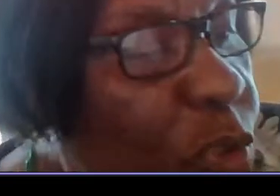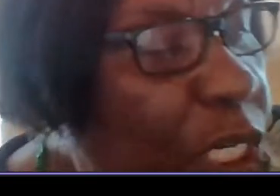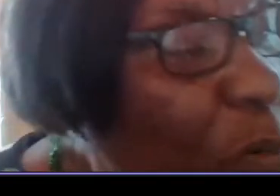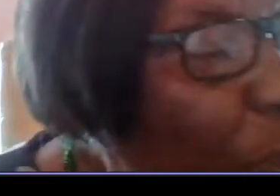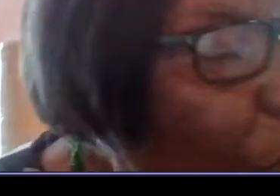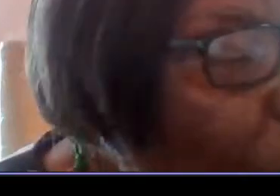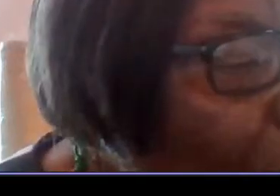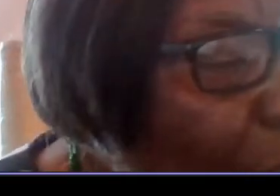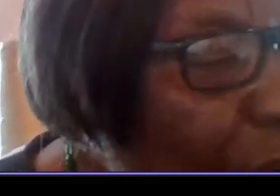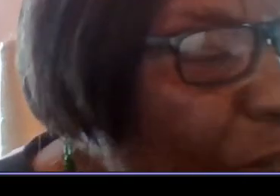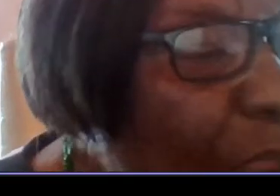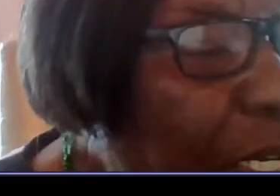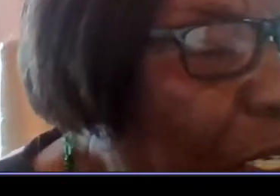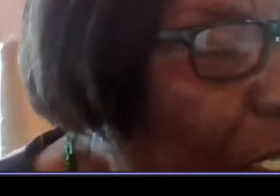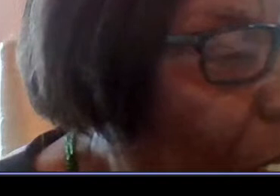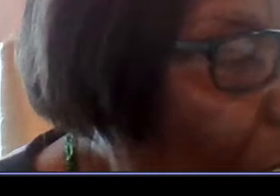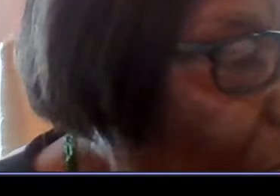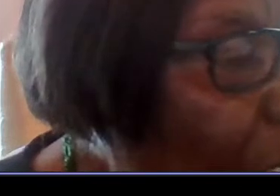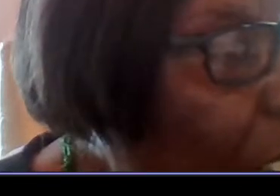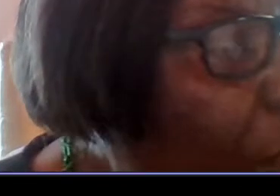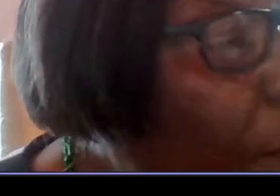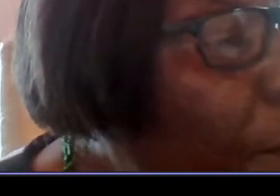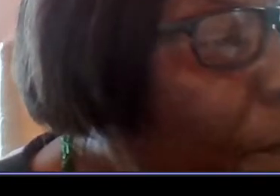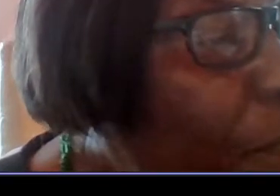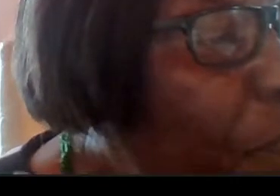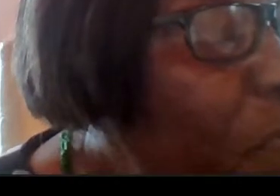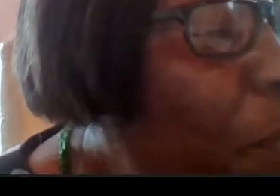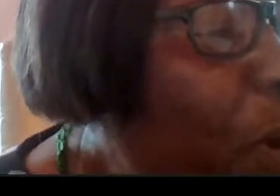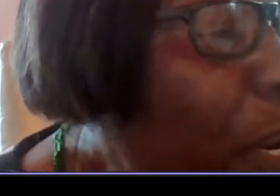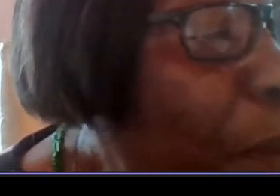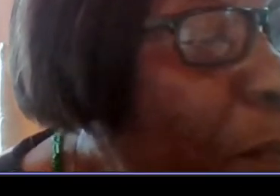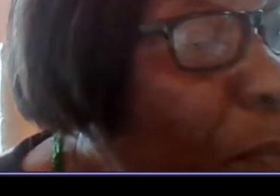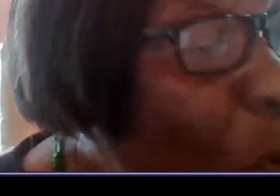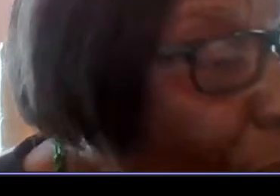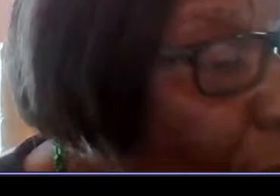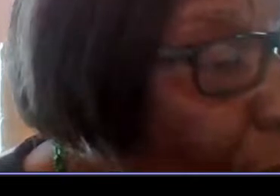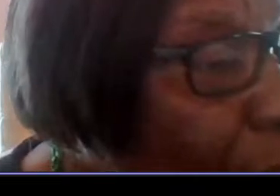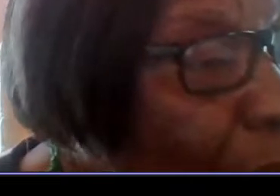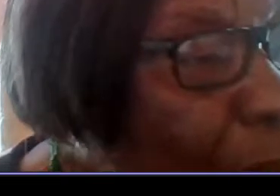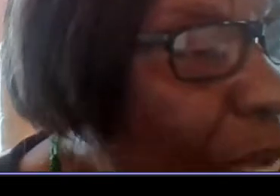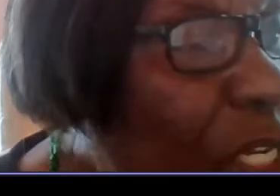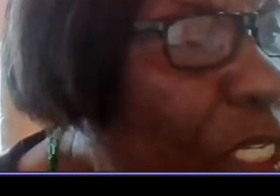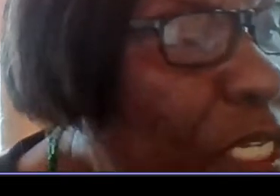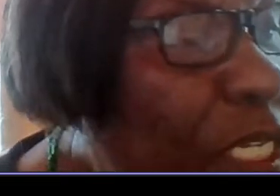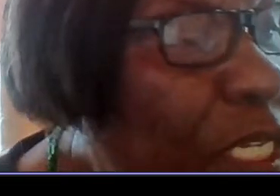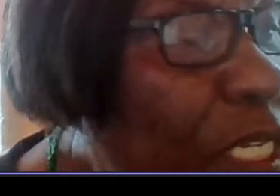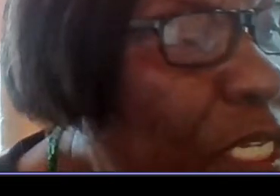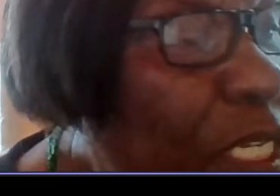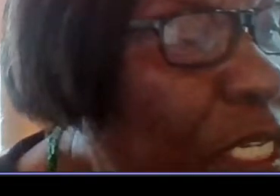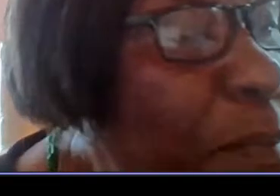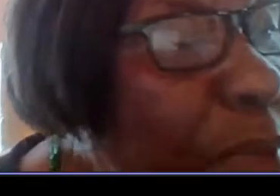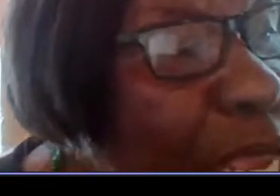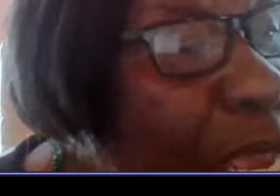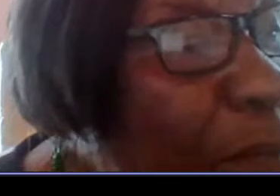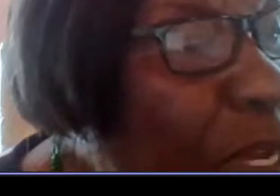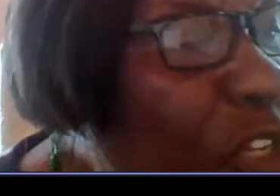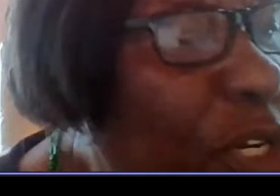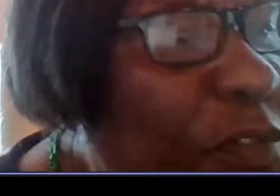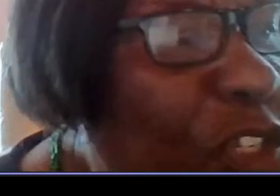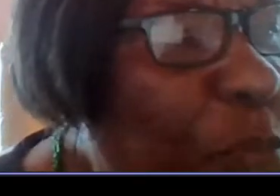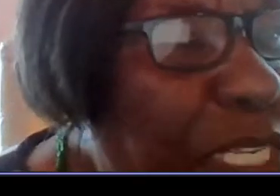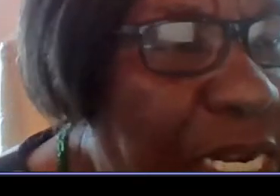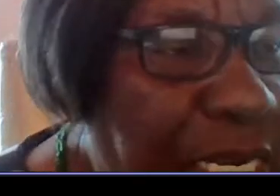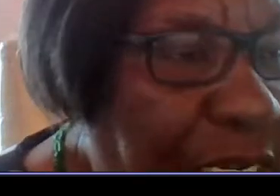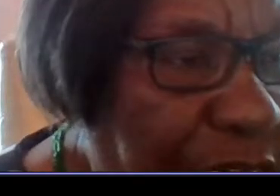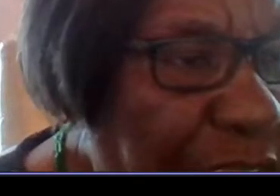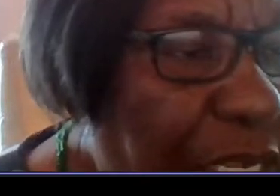happen to deal with the current flooding disaster. Program one, much as it suffered a mere margin